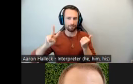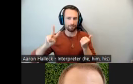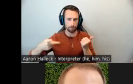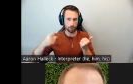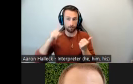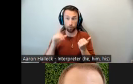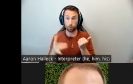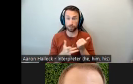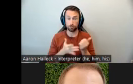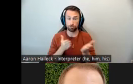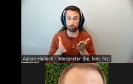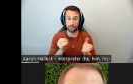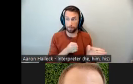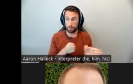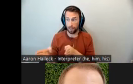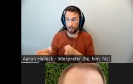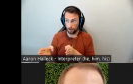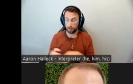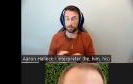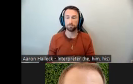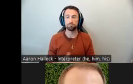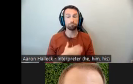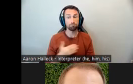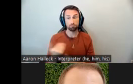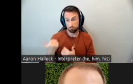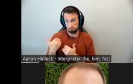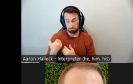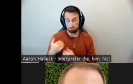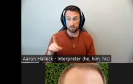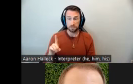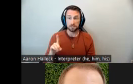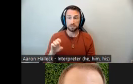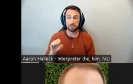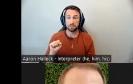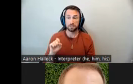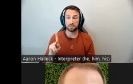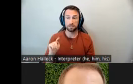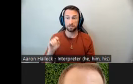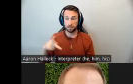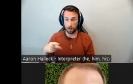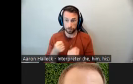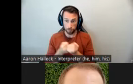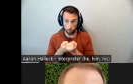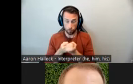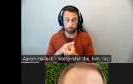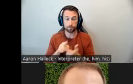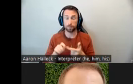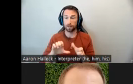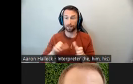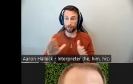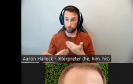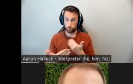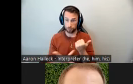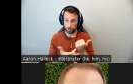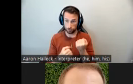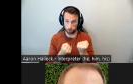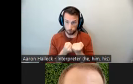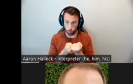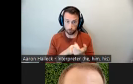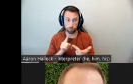and Planning. I have responsibility for desktop support and classroom technology support and the IT service desk, and some